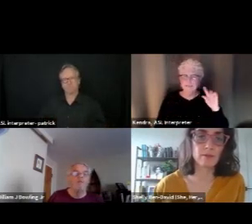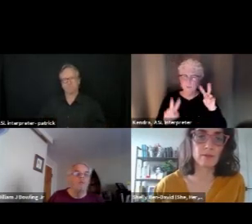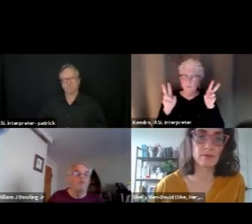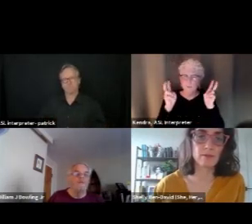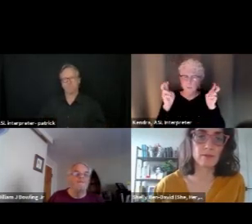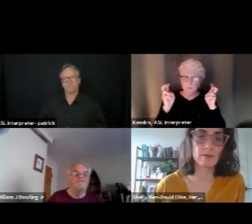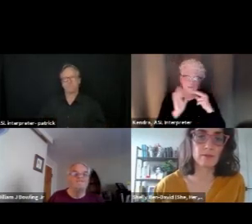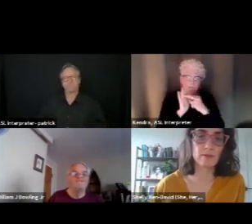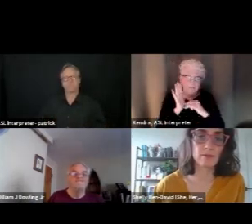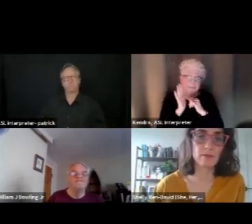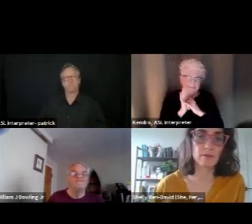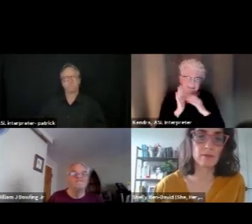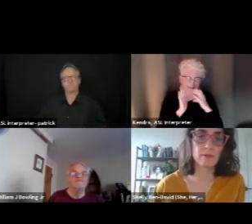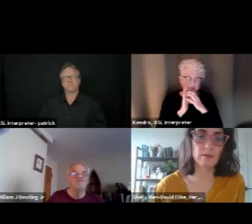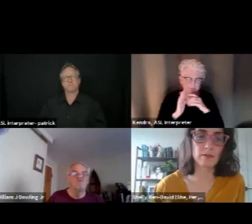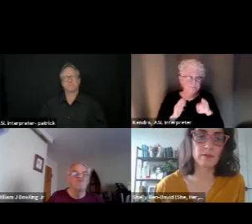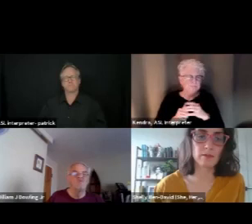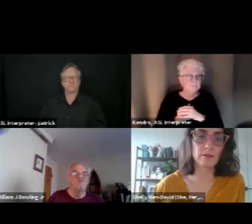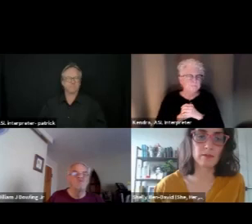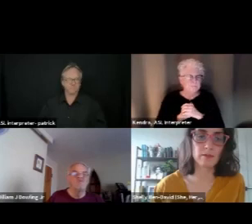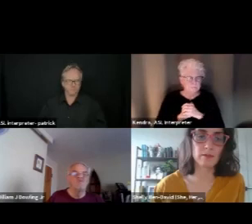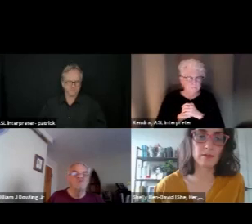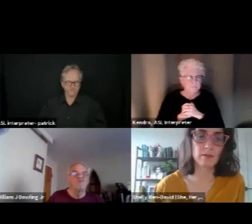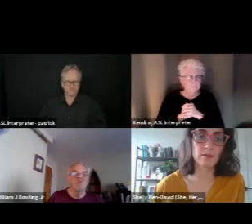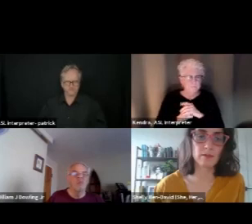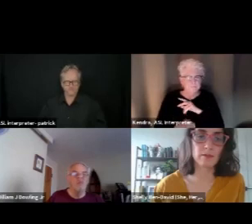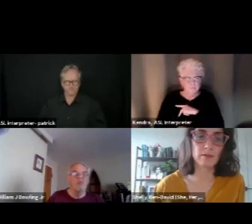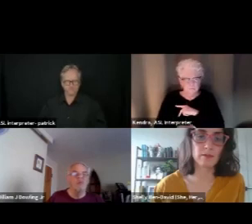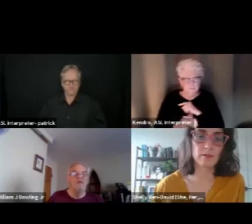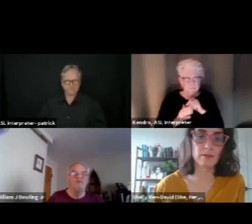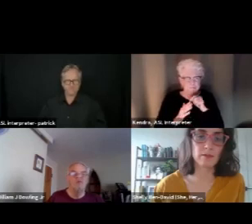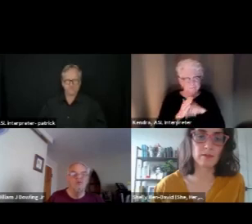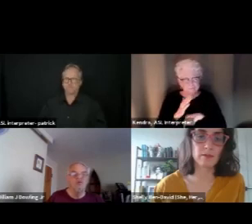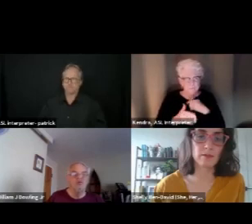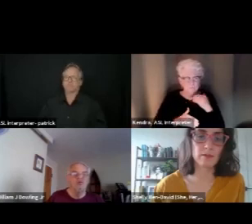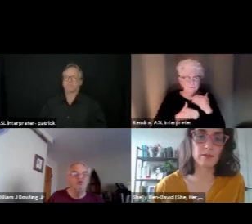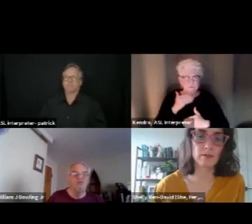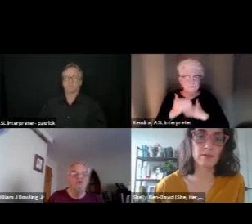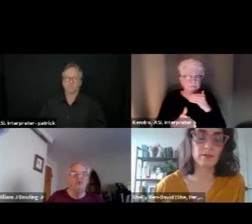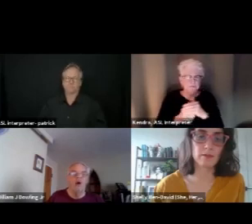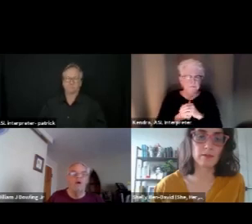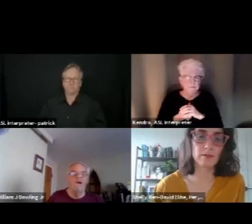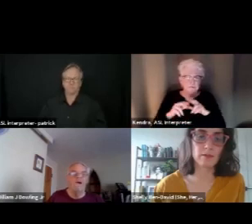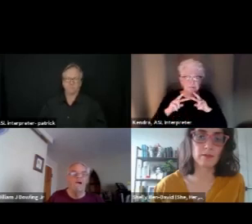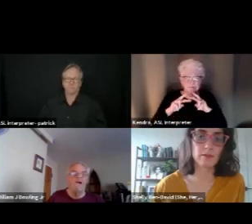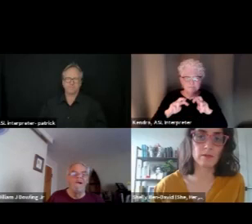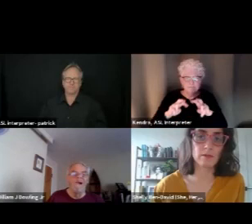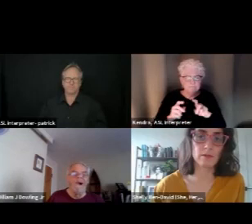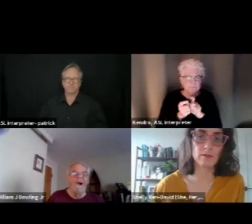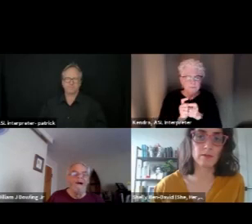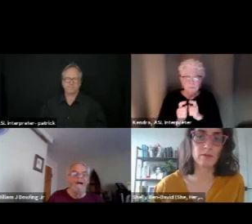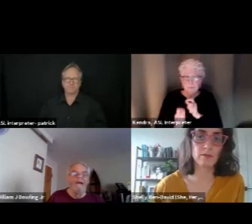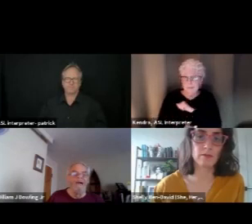recovery is a deeply personal, unique process of changing one's attitudes, values, feelings, goals, skills, and roles. It's a way of